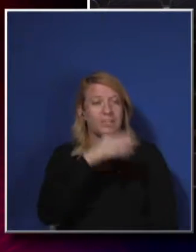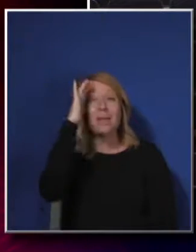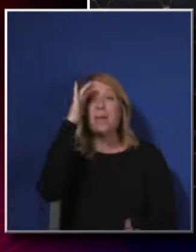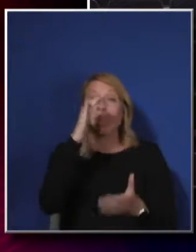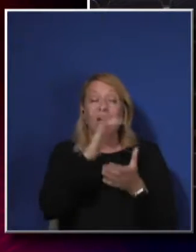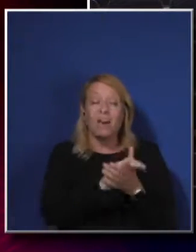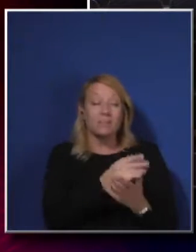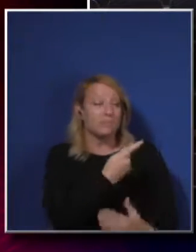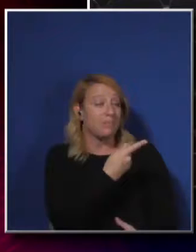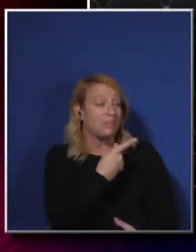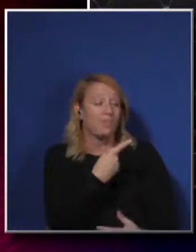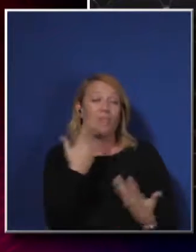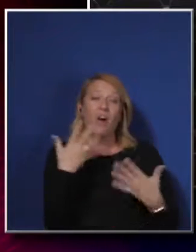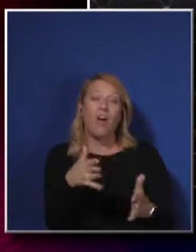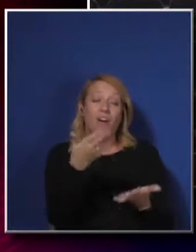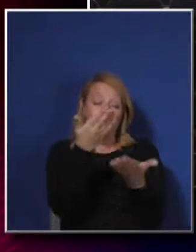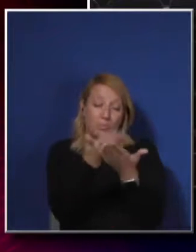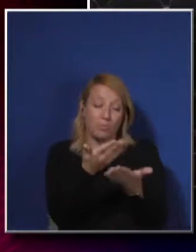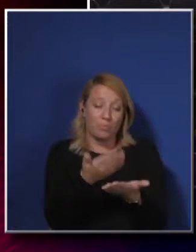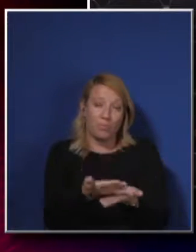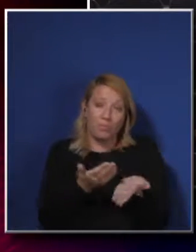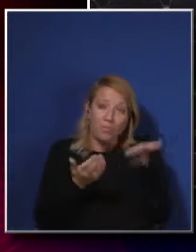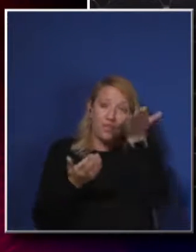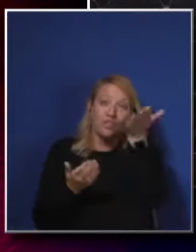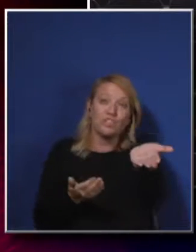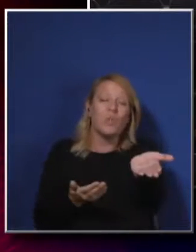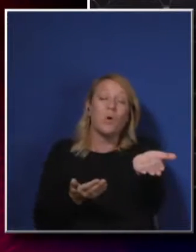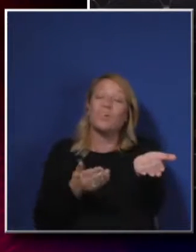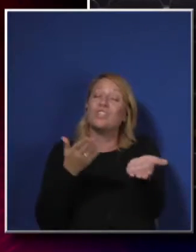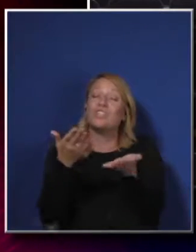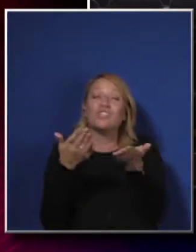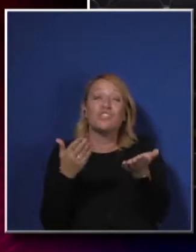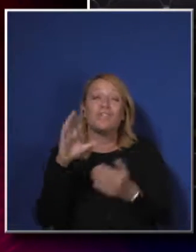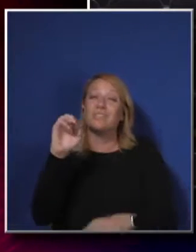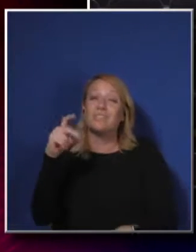of the lack of equitable service delivery in regional cooperatives, the